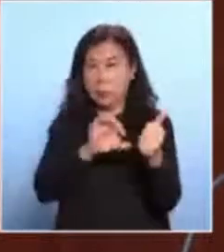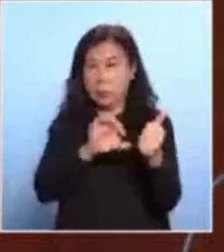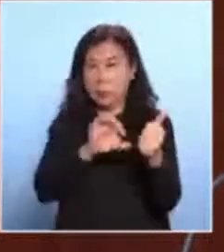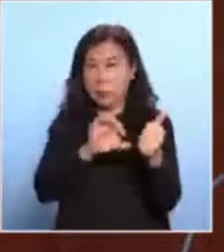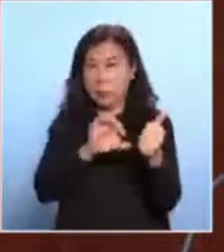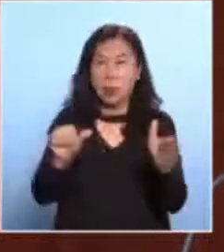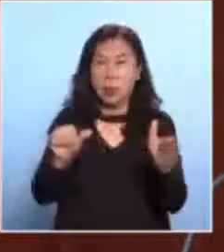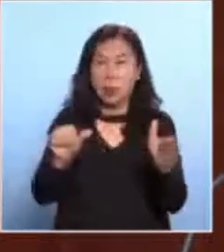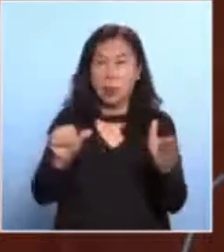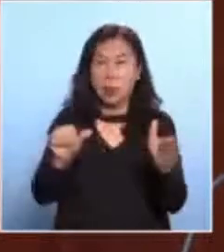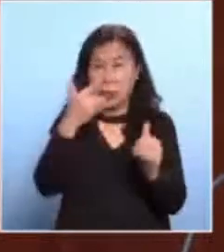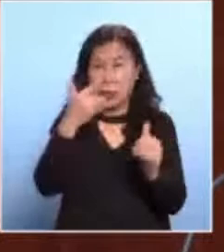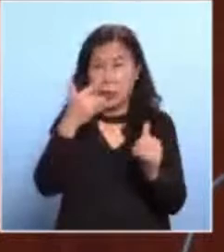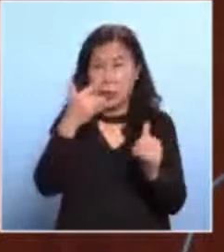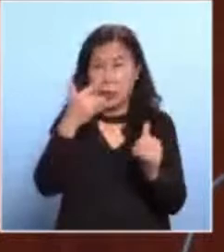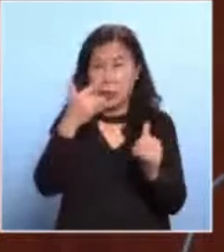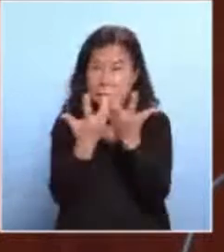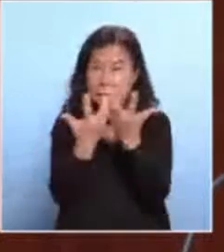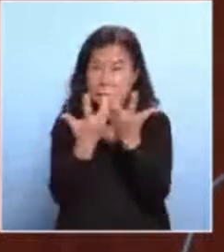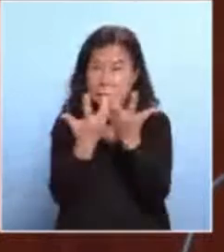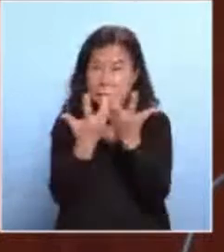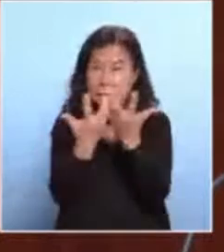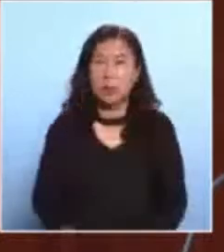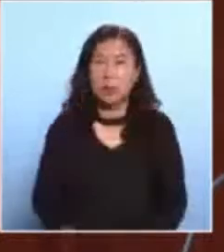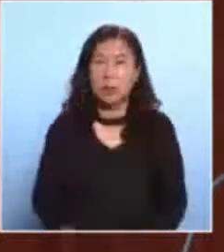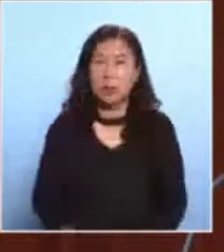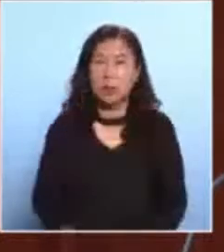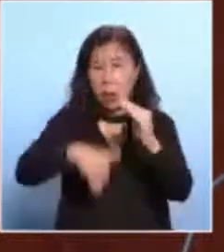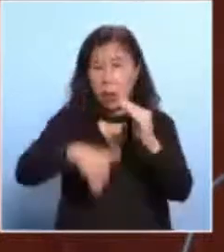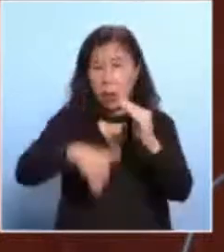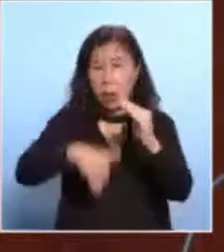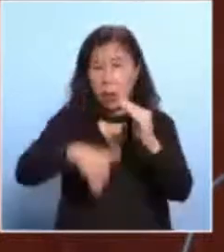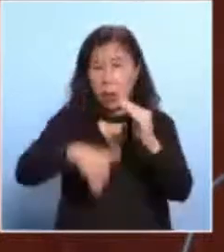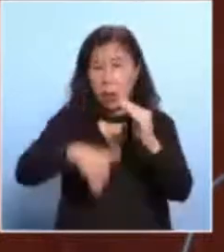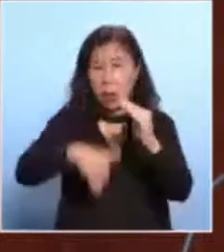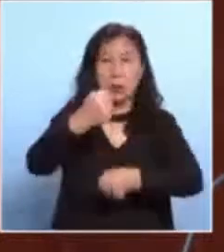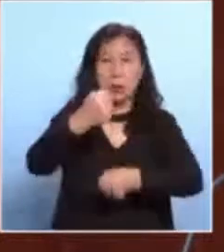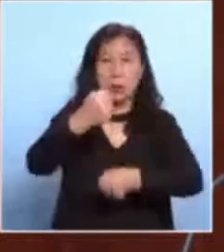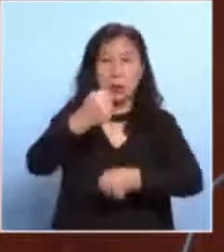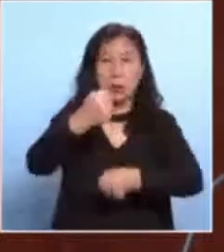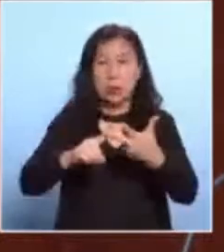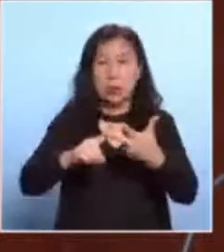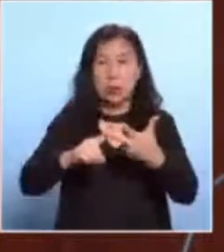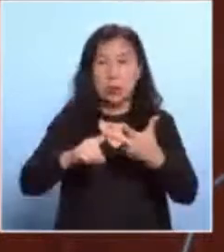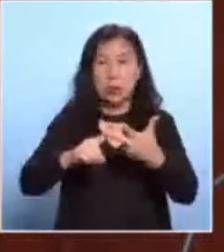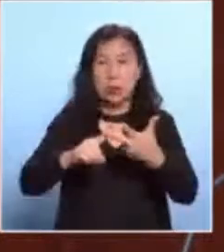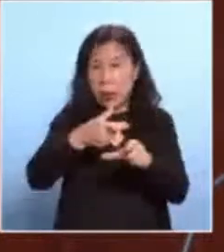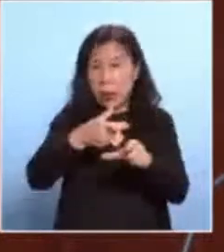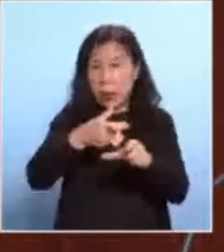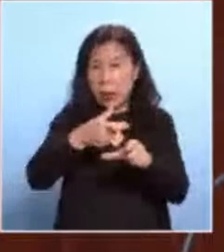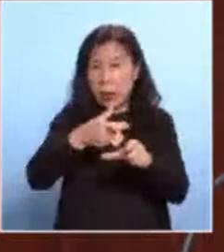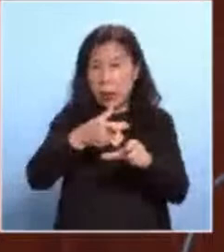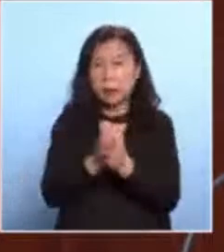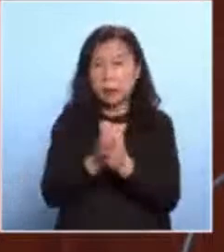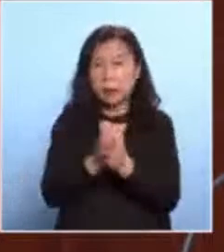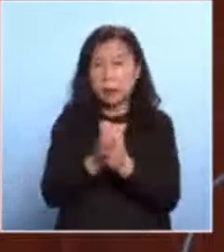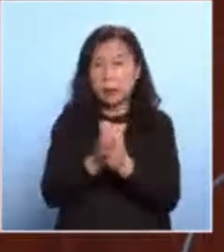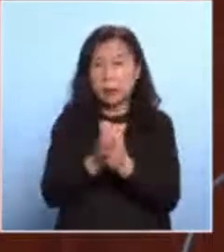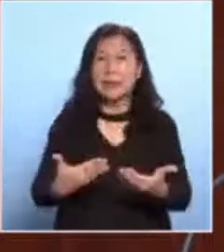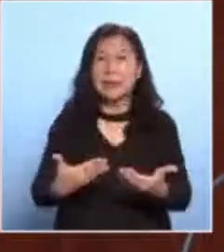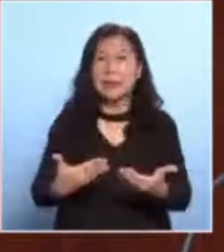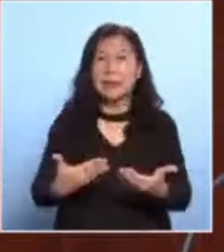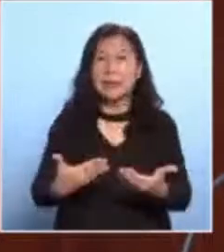characteristics, employment and income conditions, cash welfare assistance, and living conditions, etc., the Commission on Poverty